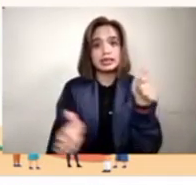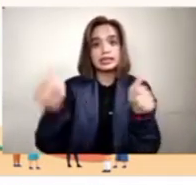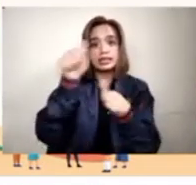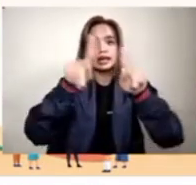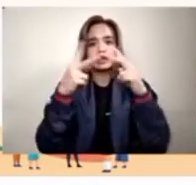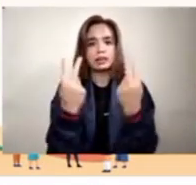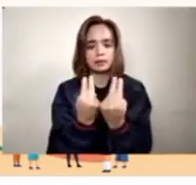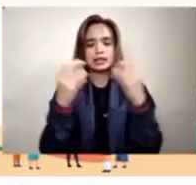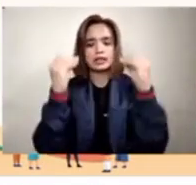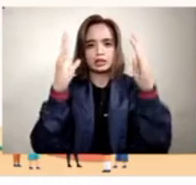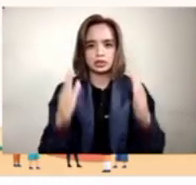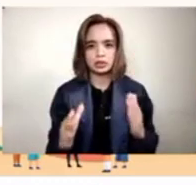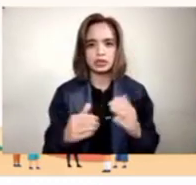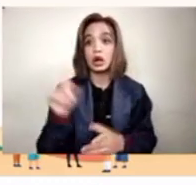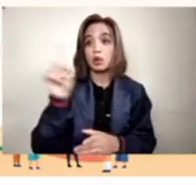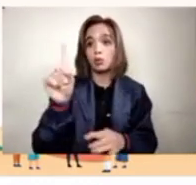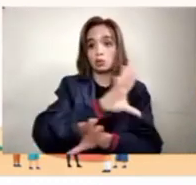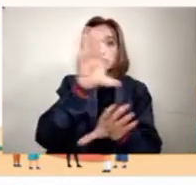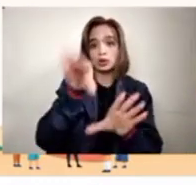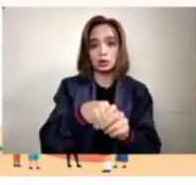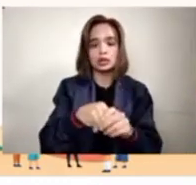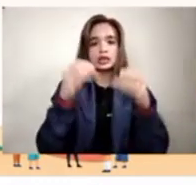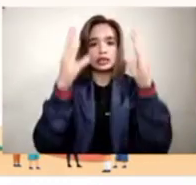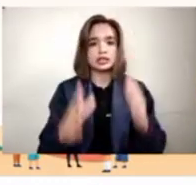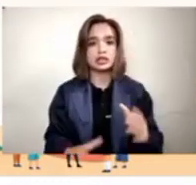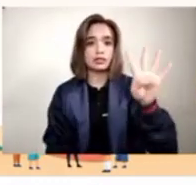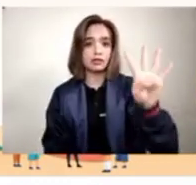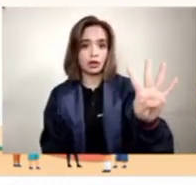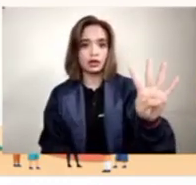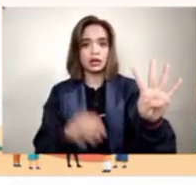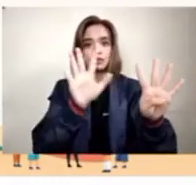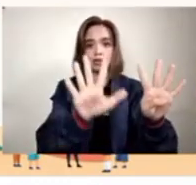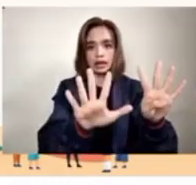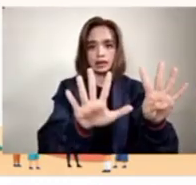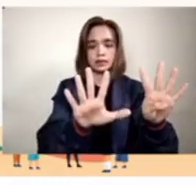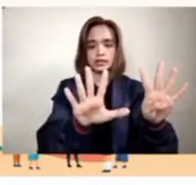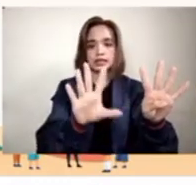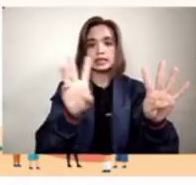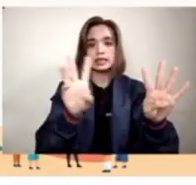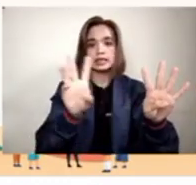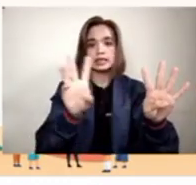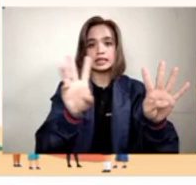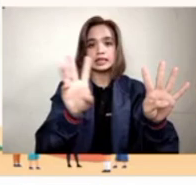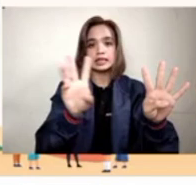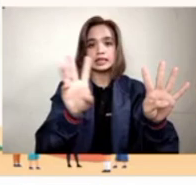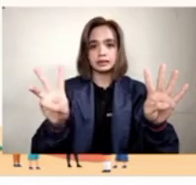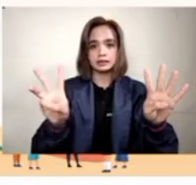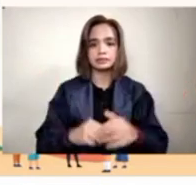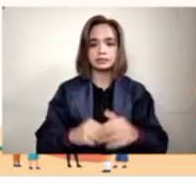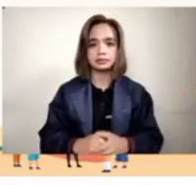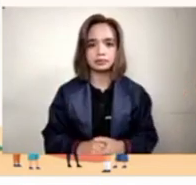for promotion among teachers. This include teacher 4, teacher